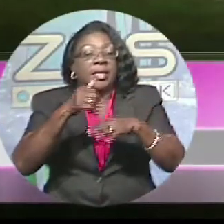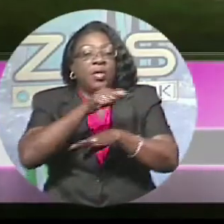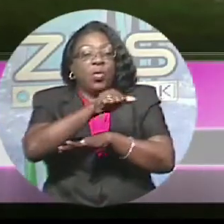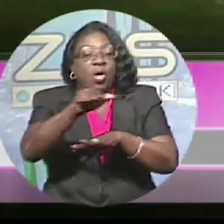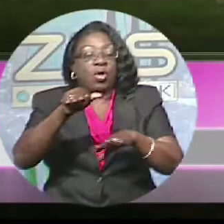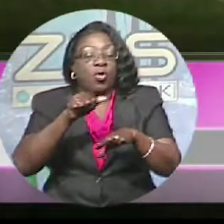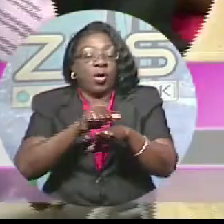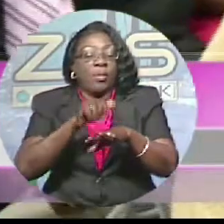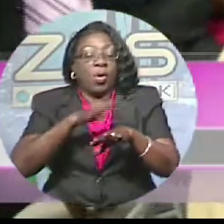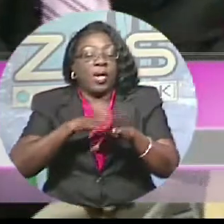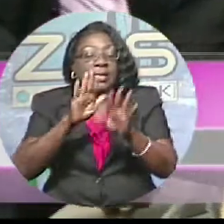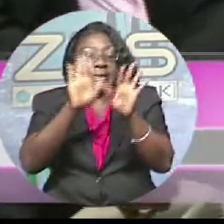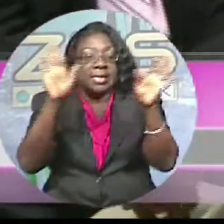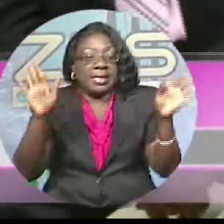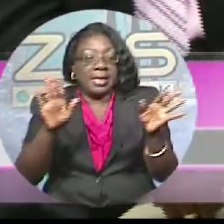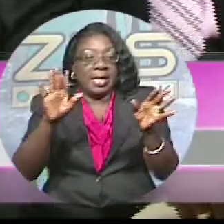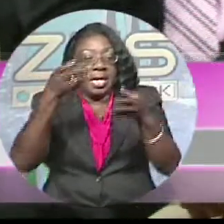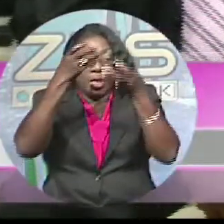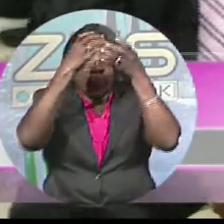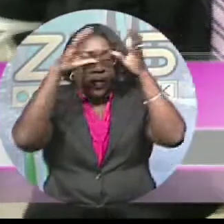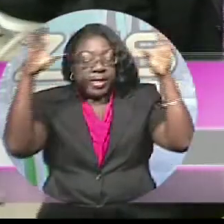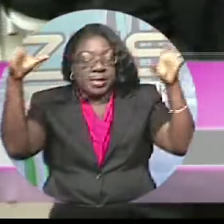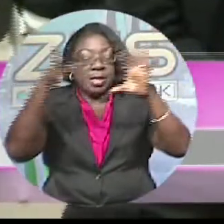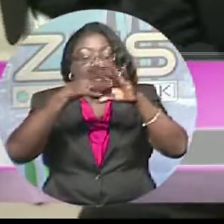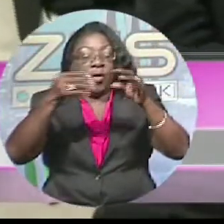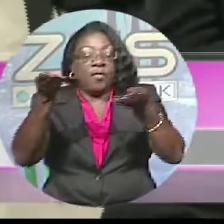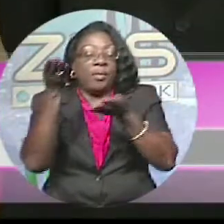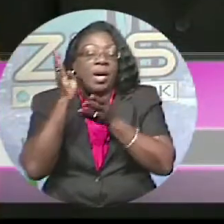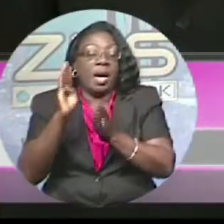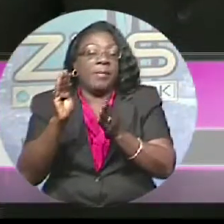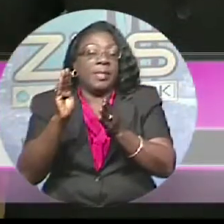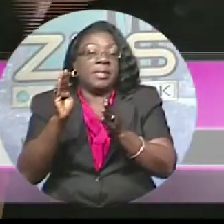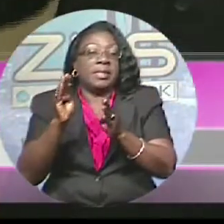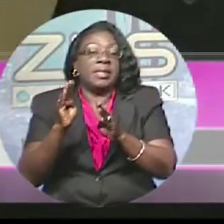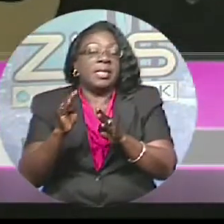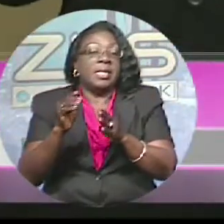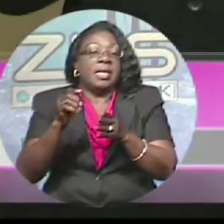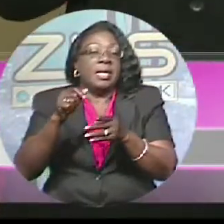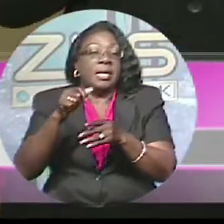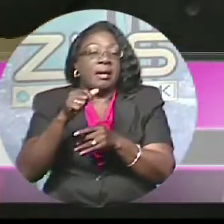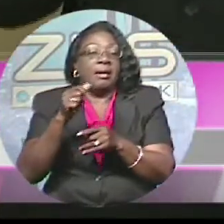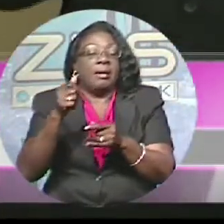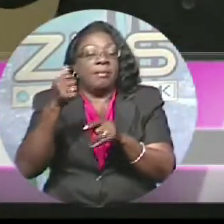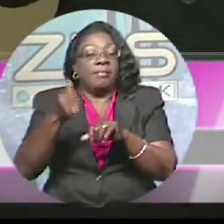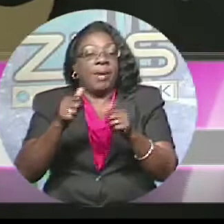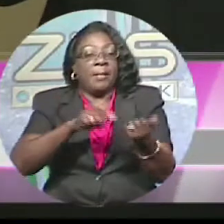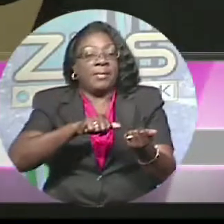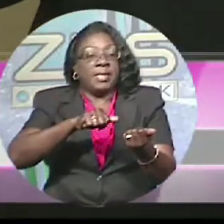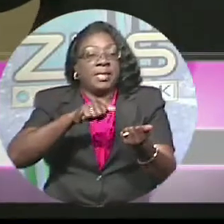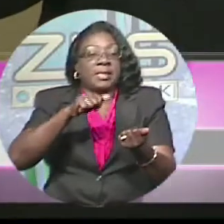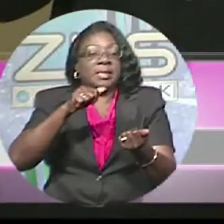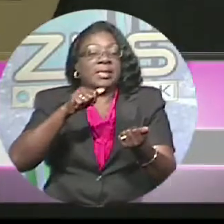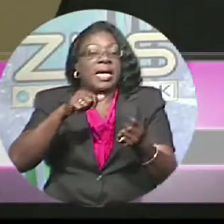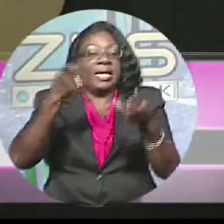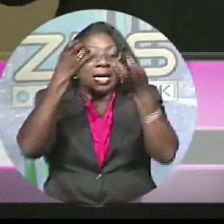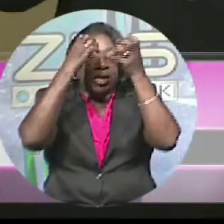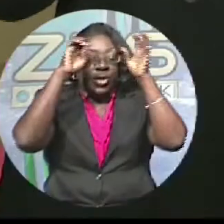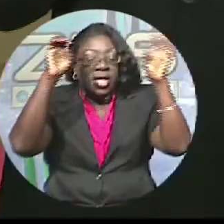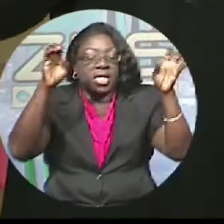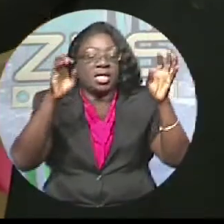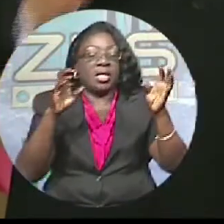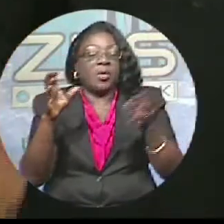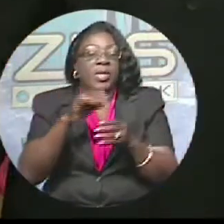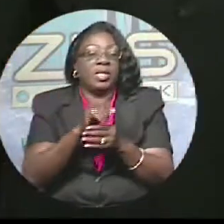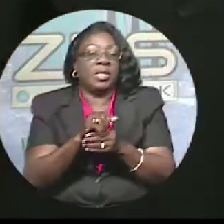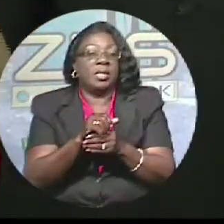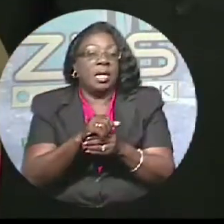Sunday. The president of the Bahamas National Baptist Missionary and Educational Convention, Reverend Dr. William Thompson and his wife, along with the